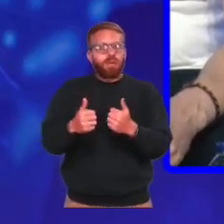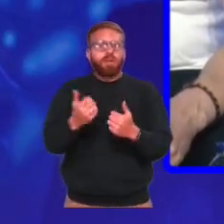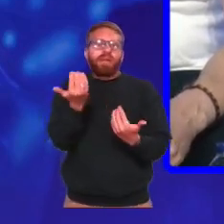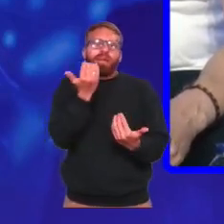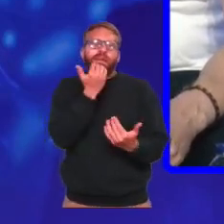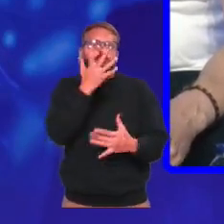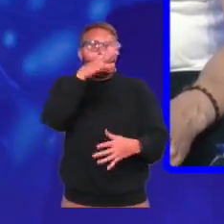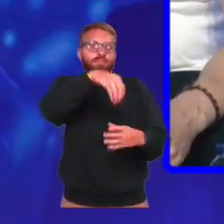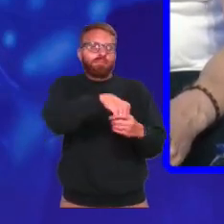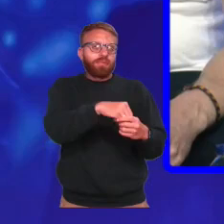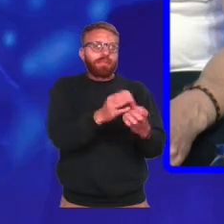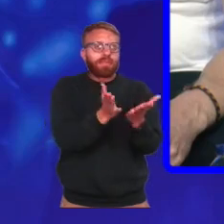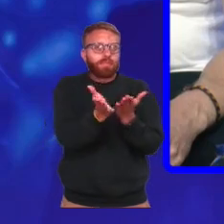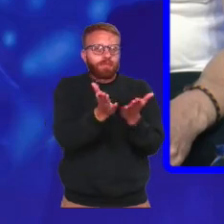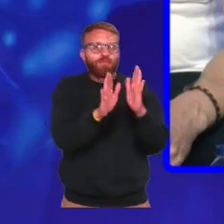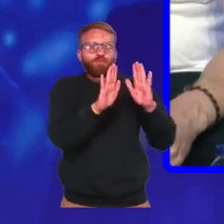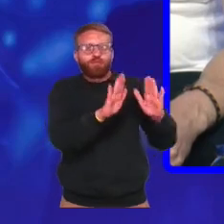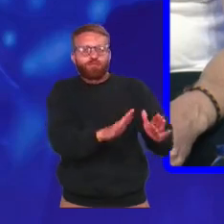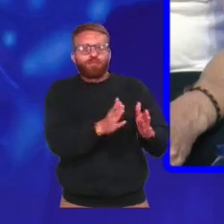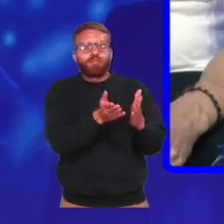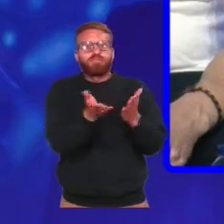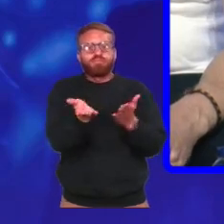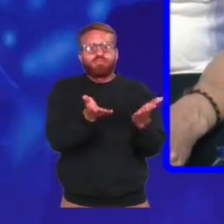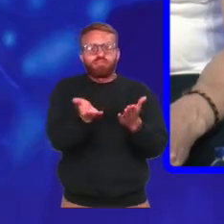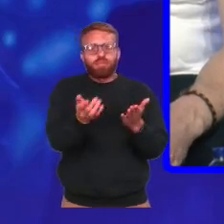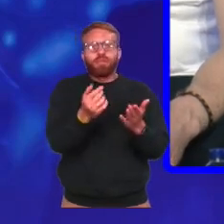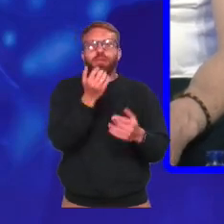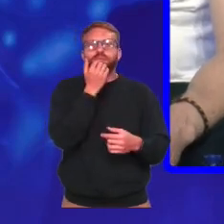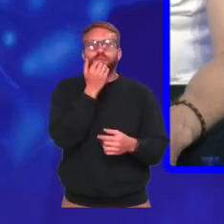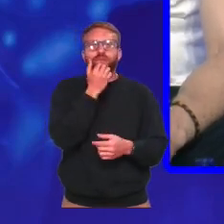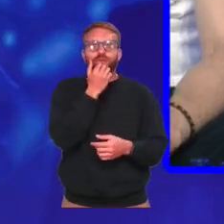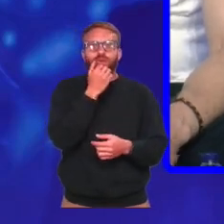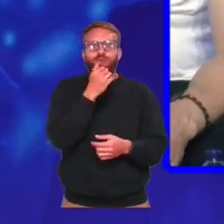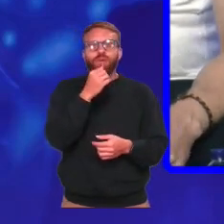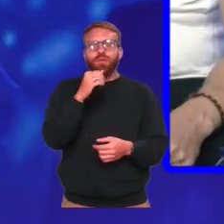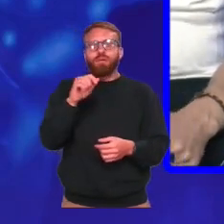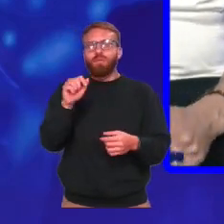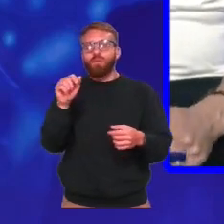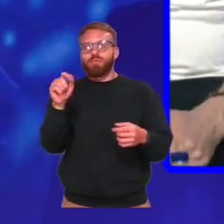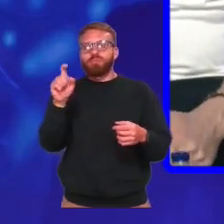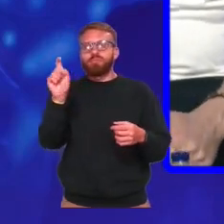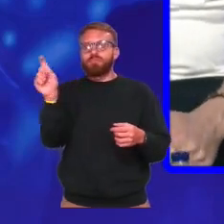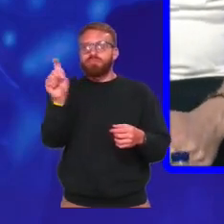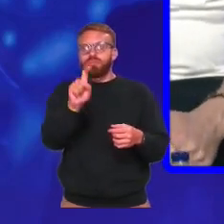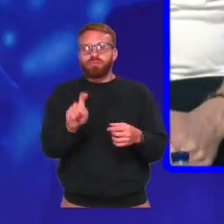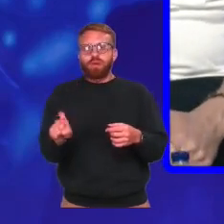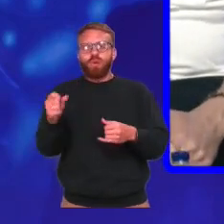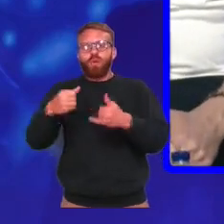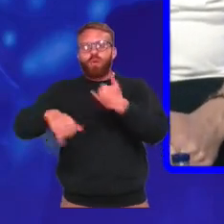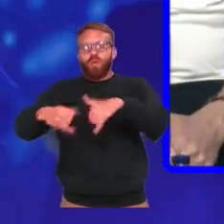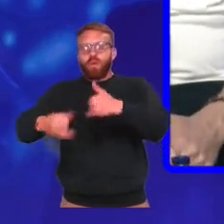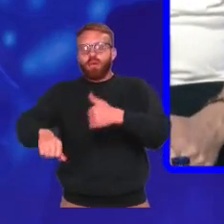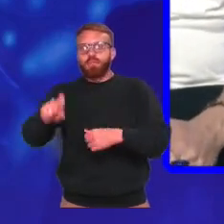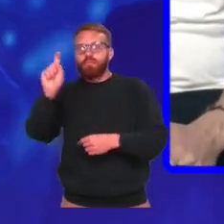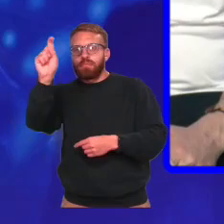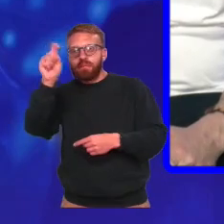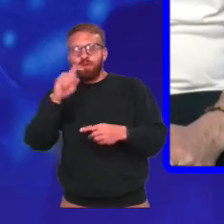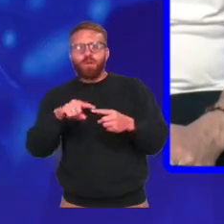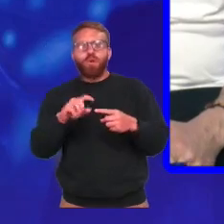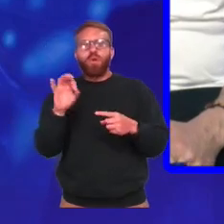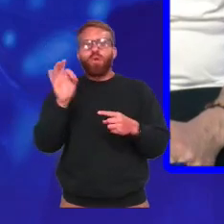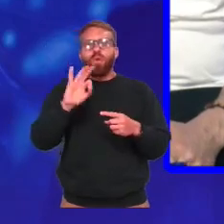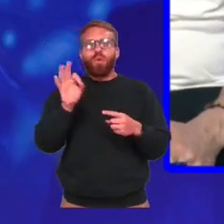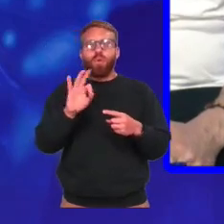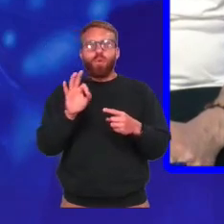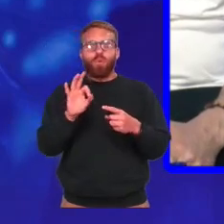an example of, we localize the game or we port the game from PlayStation to PC. What is the usual, like the biggest